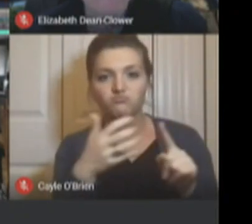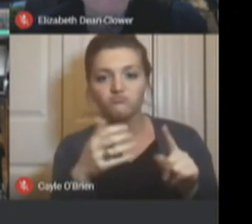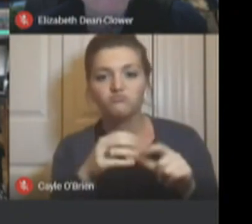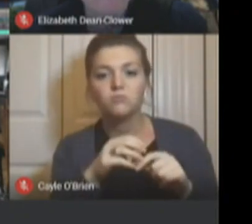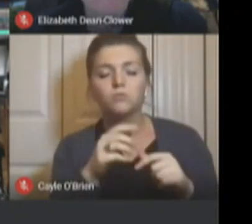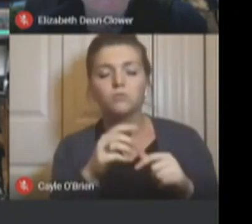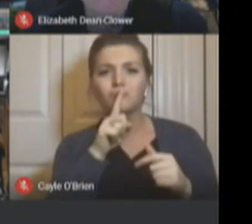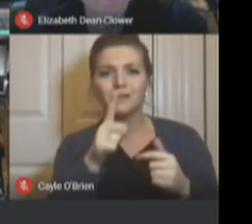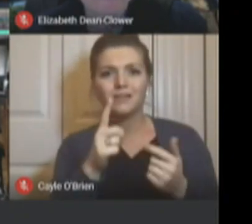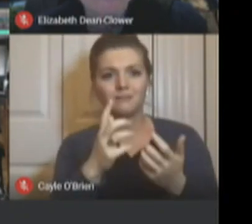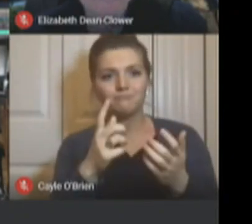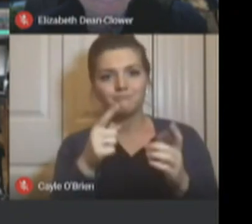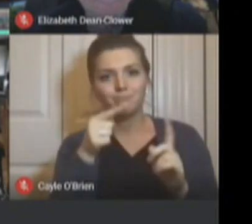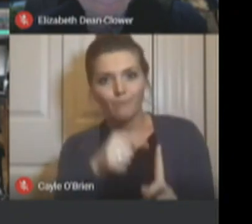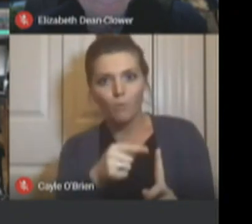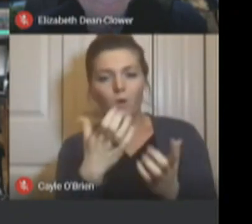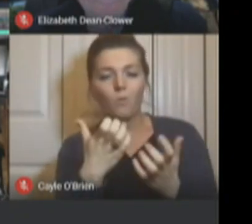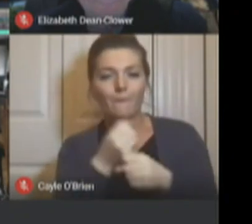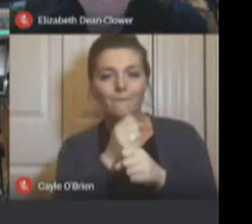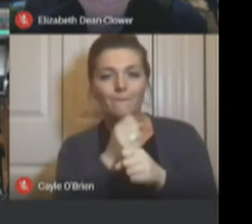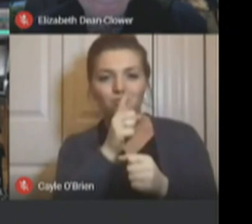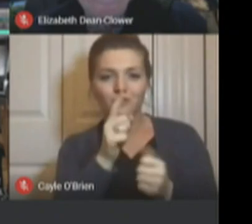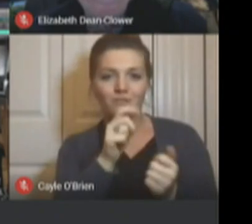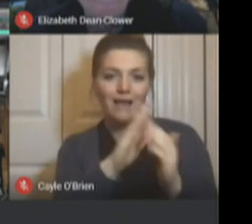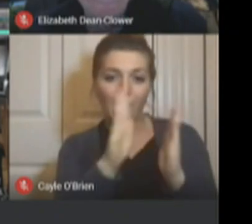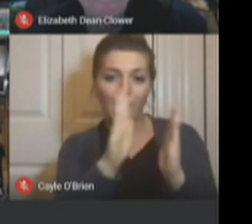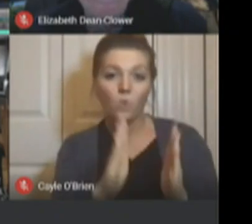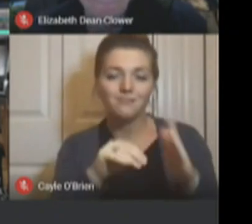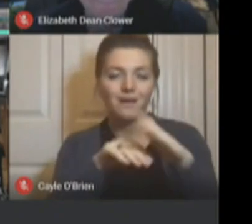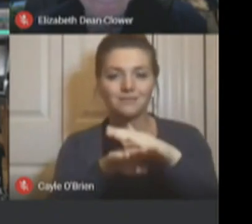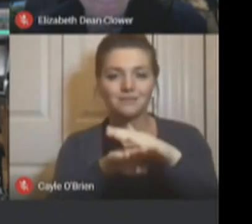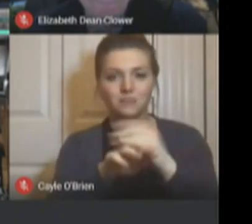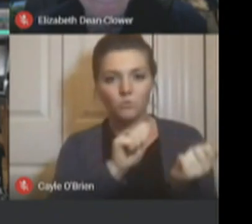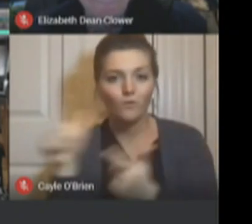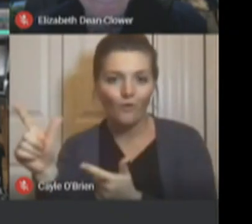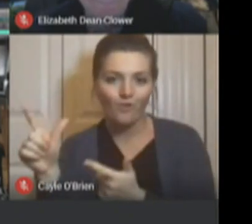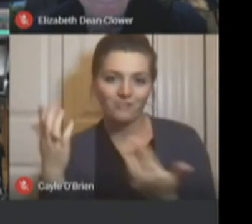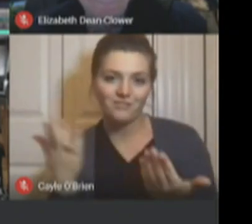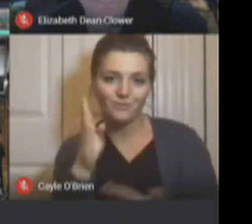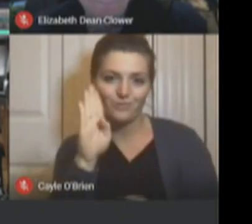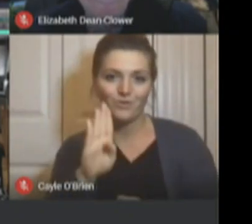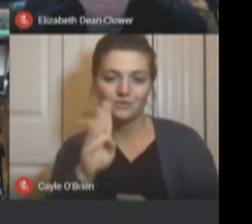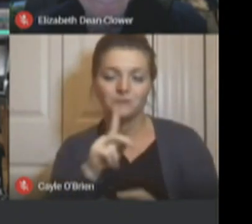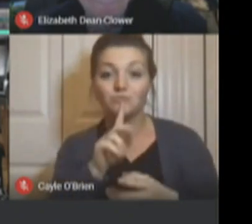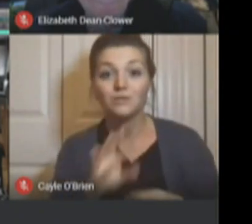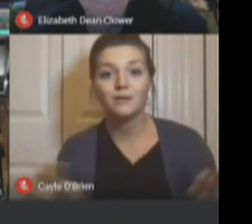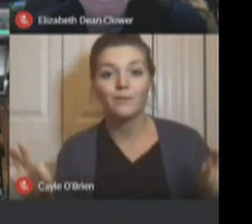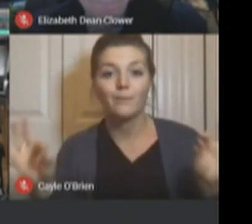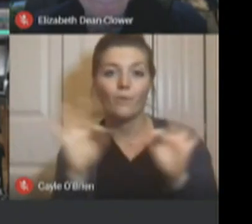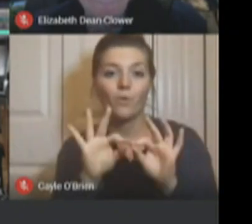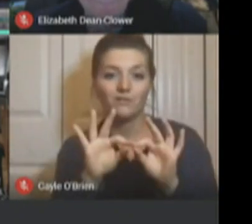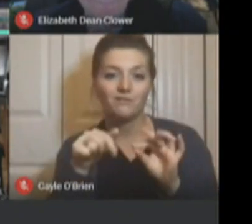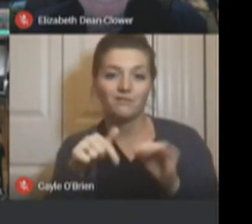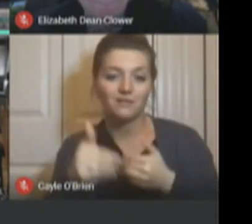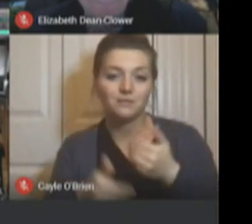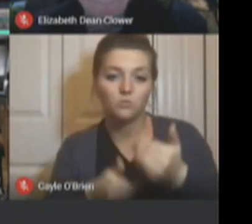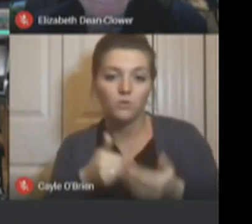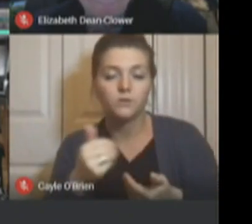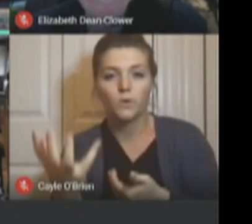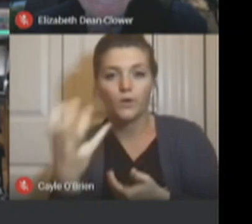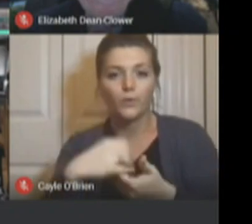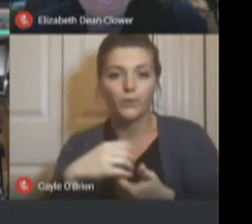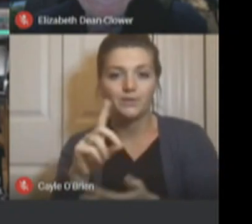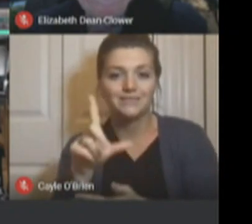for everyone in the city of Boston. And it was really important through this process for us to include the